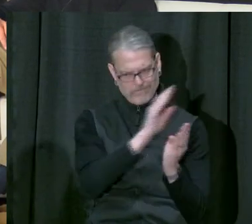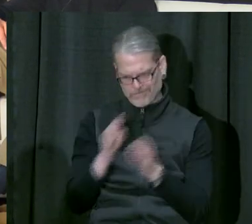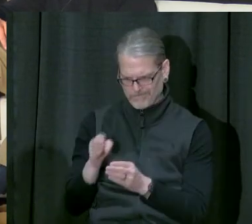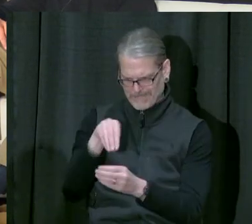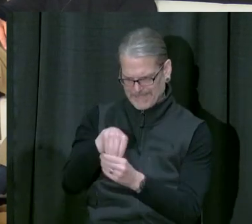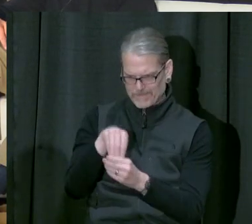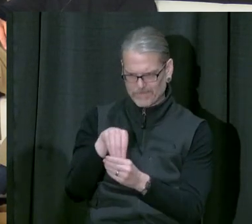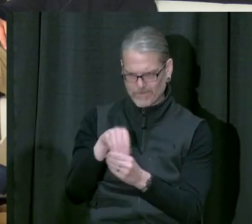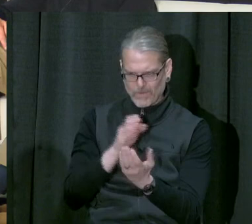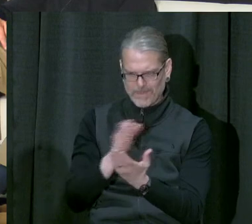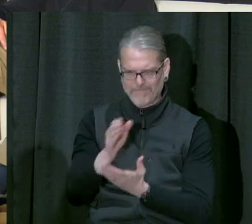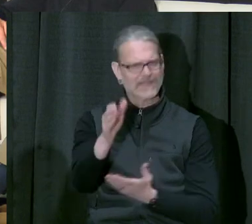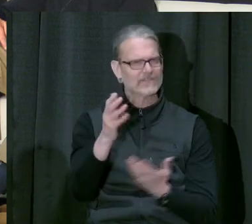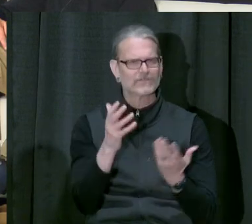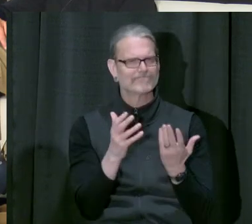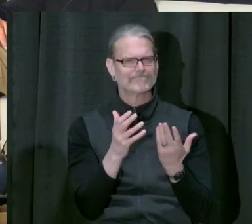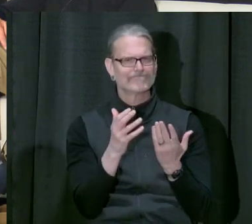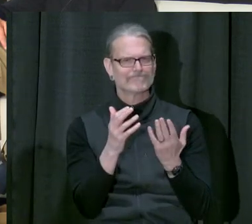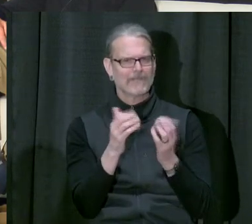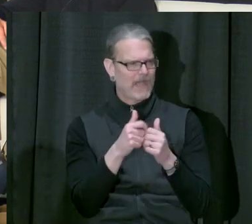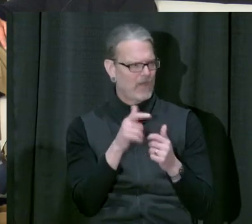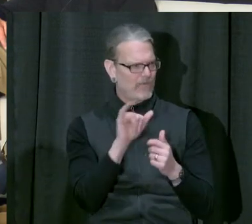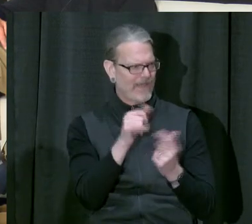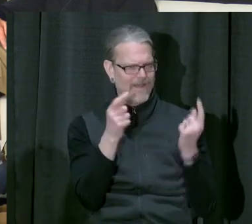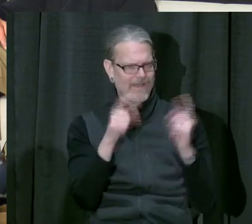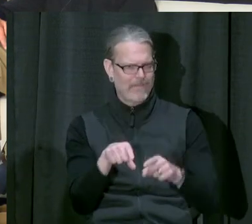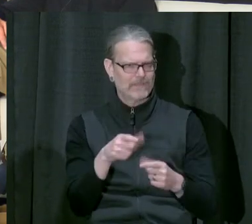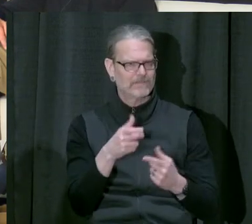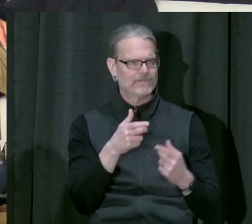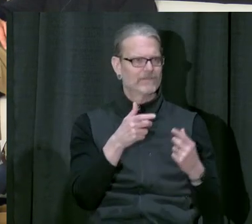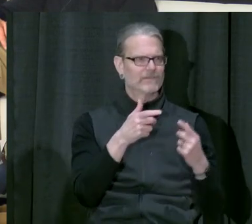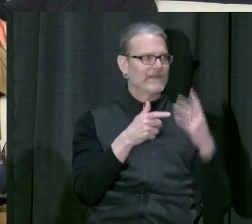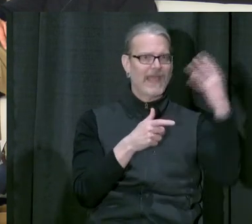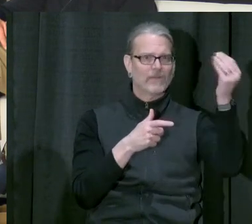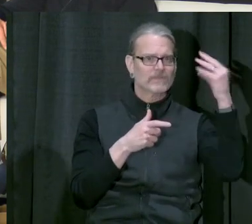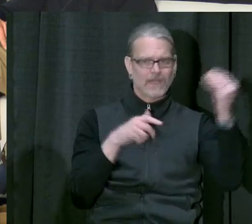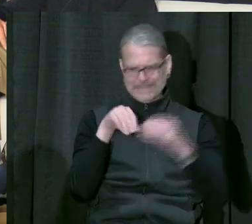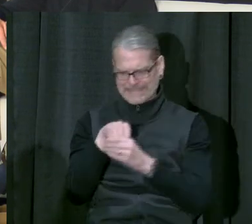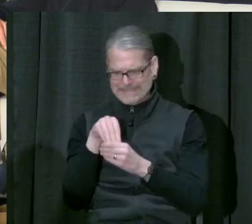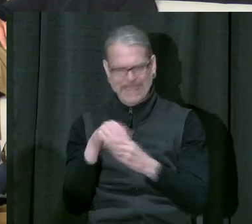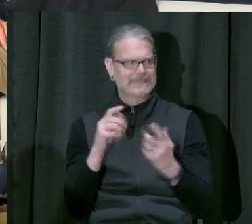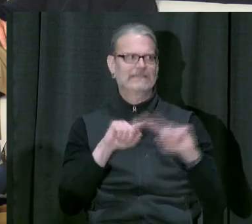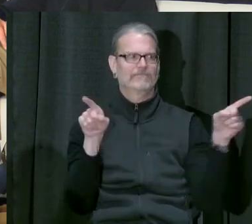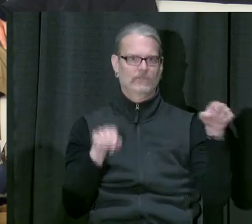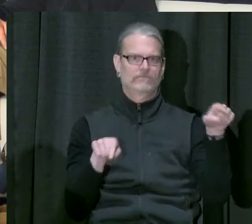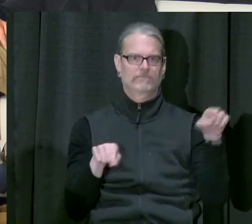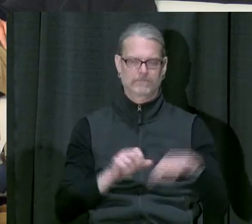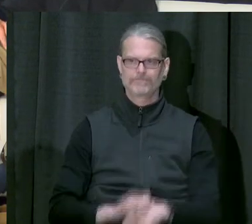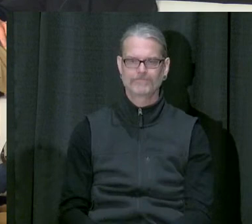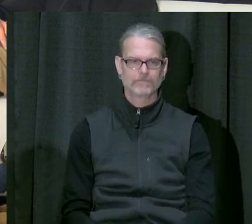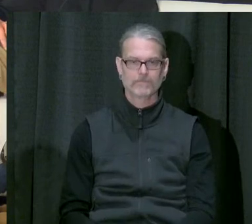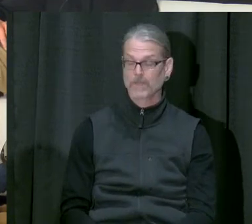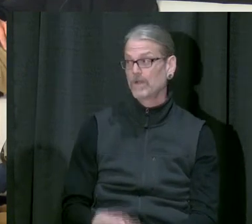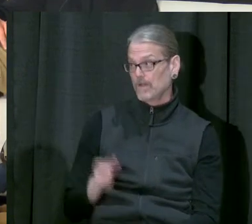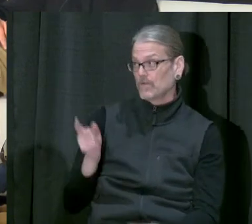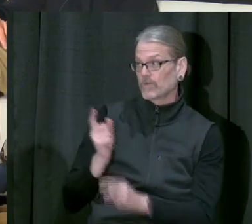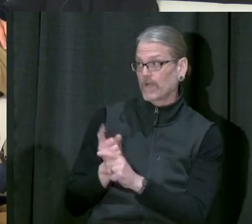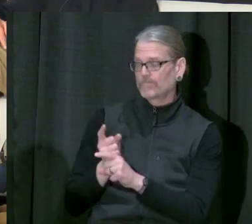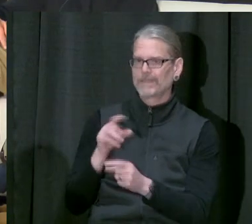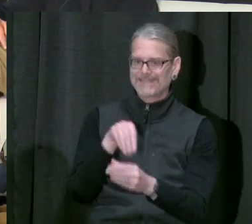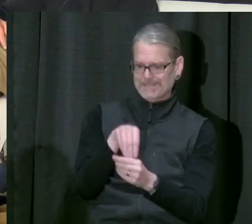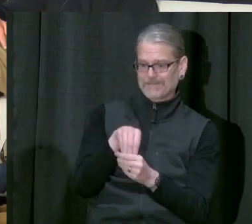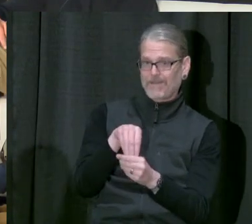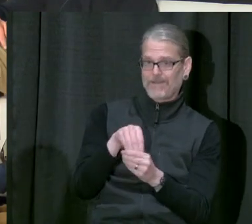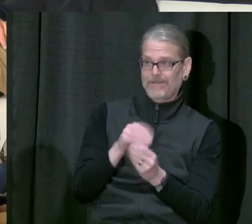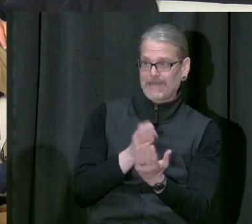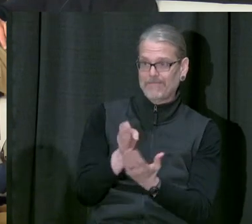about the background and development of indoor navigation. There's a lot of different situations and issues that we deal with indoor. Yeah, indoors, you don't